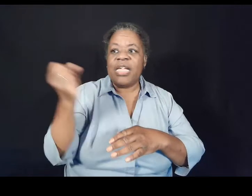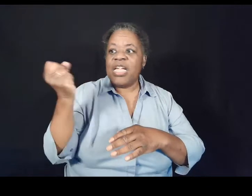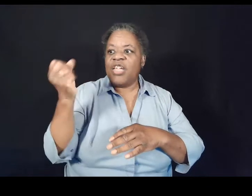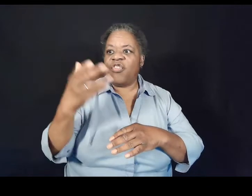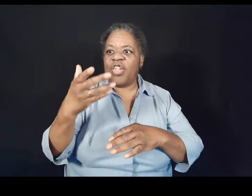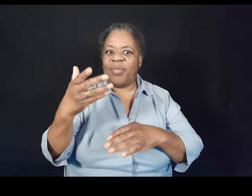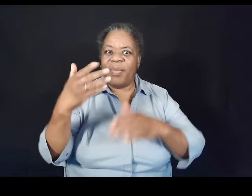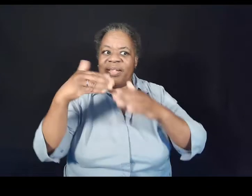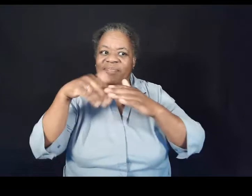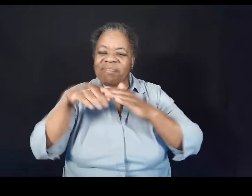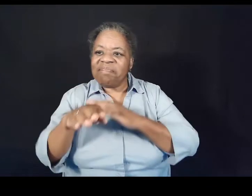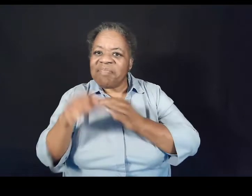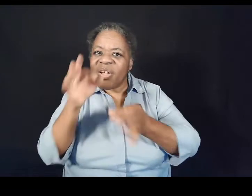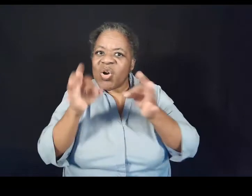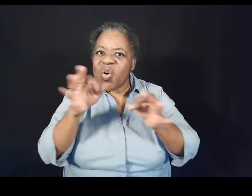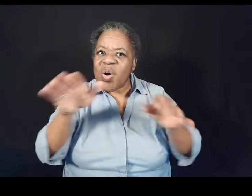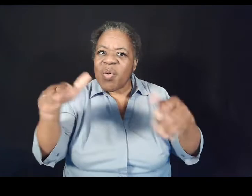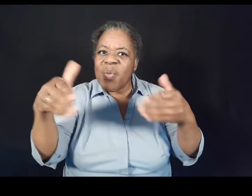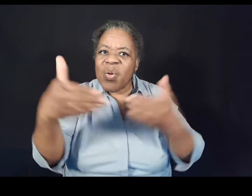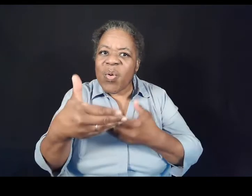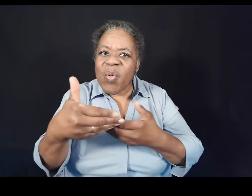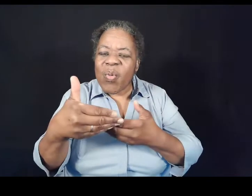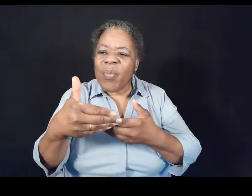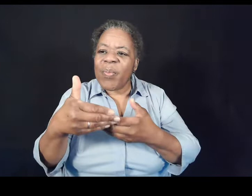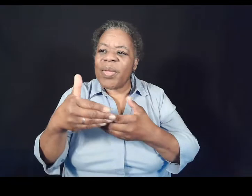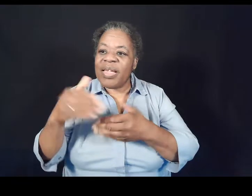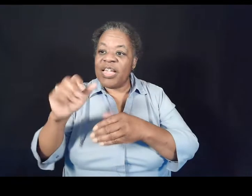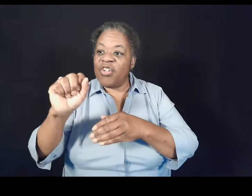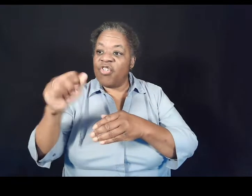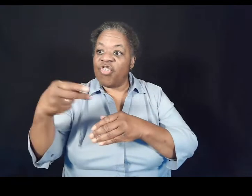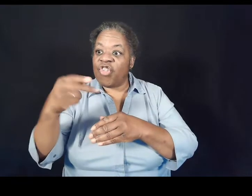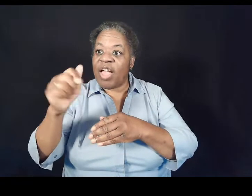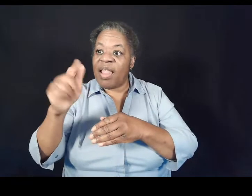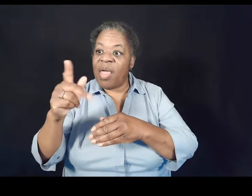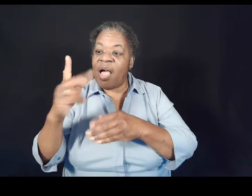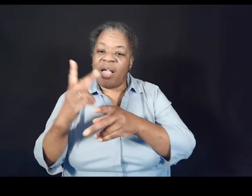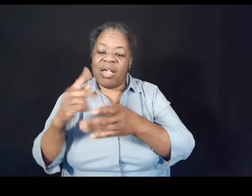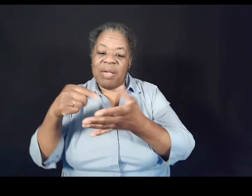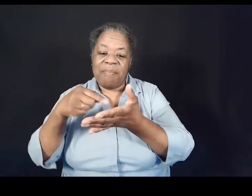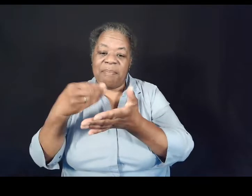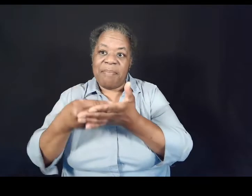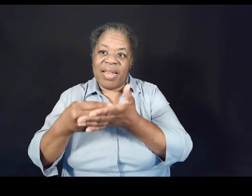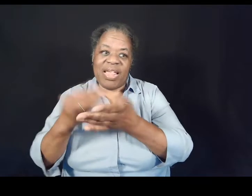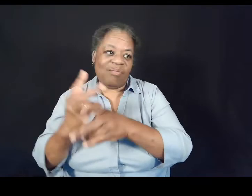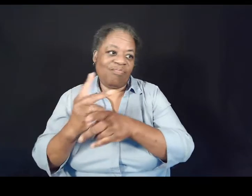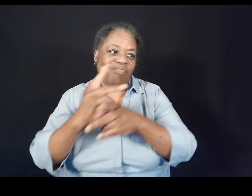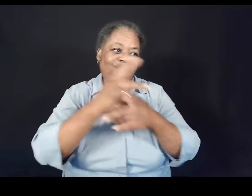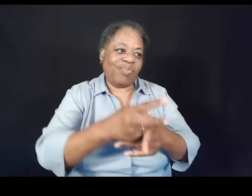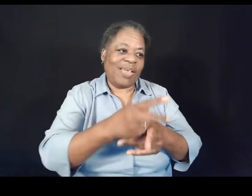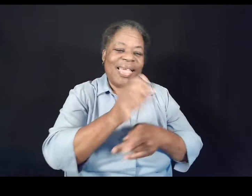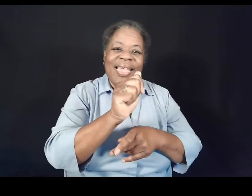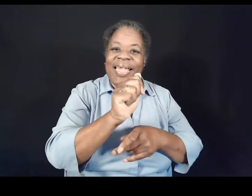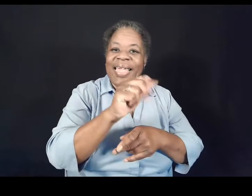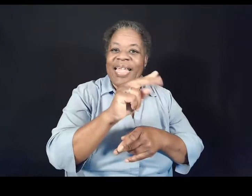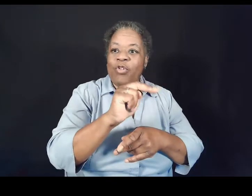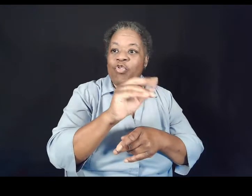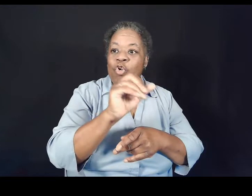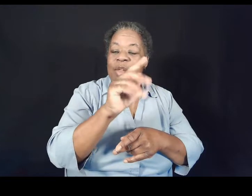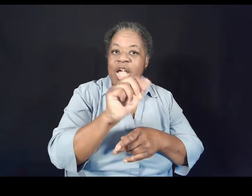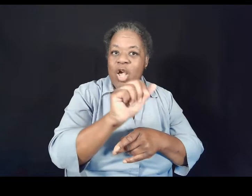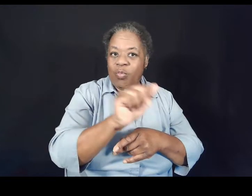courtroom where a moneylender named Shylock is demanding that his debtor, Antonio, make good on their